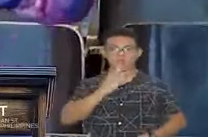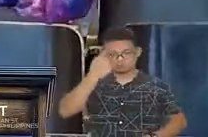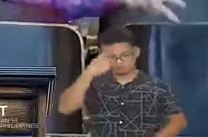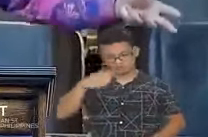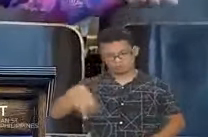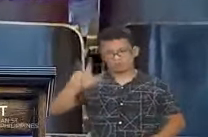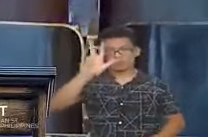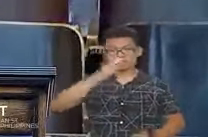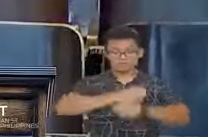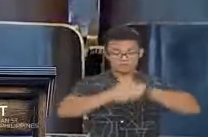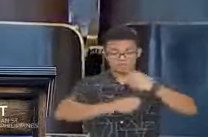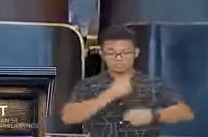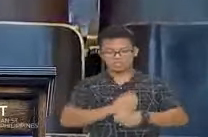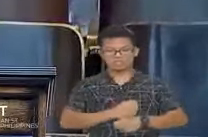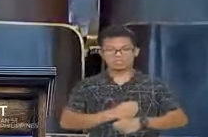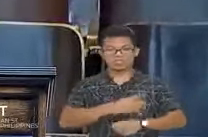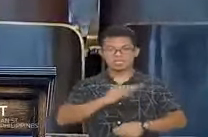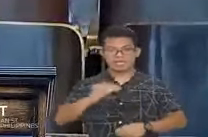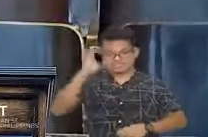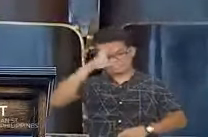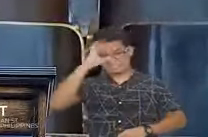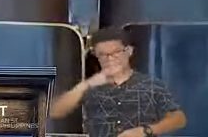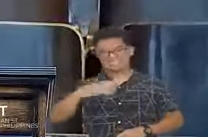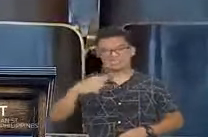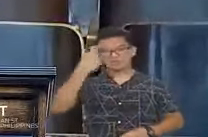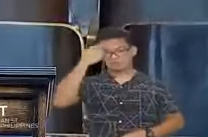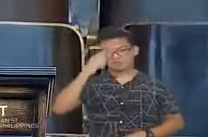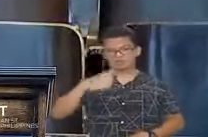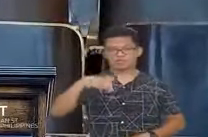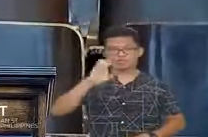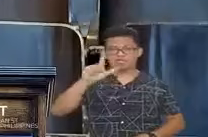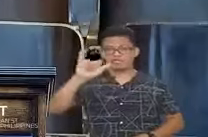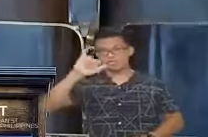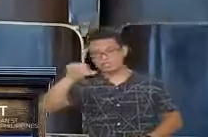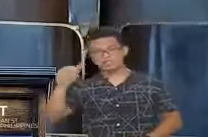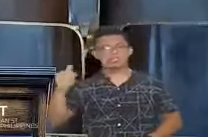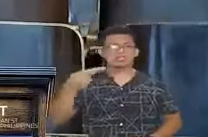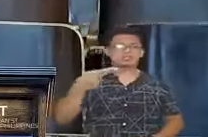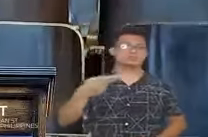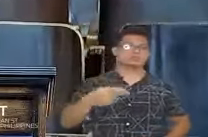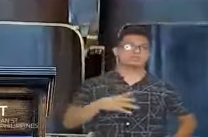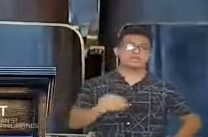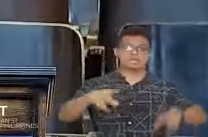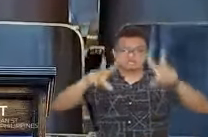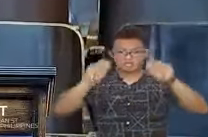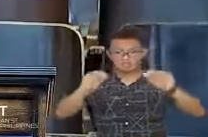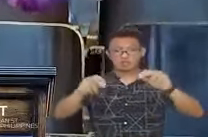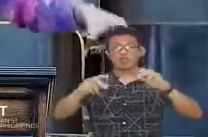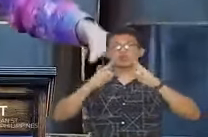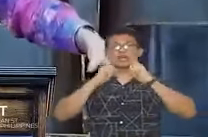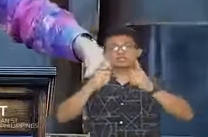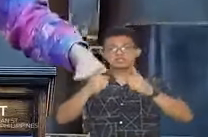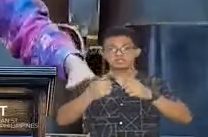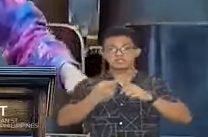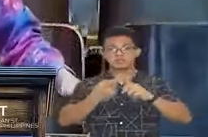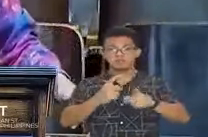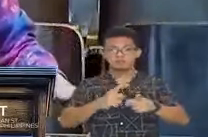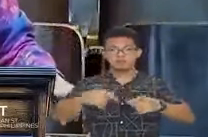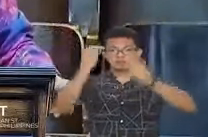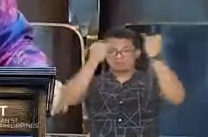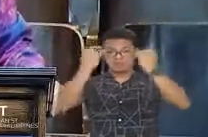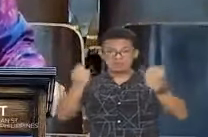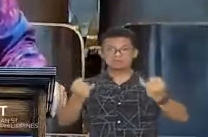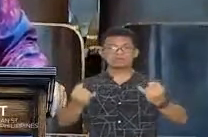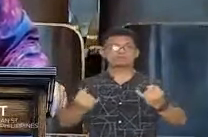Baal could not answer. The door was shut. The heaven was shut. No answer from Baal.